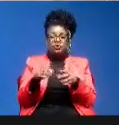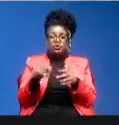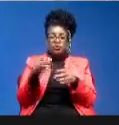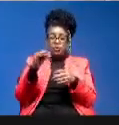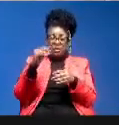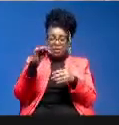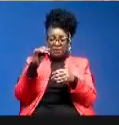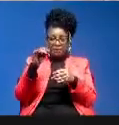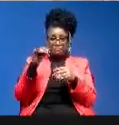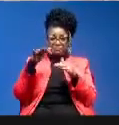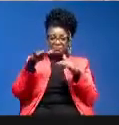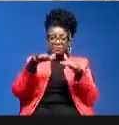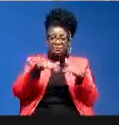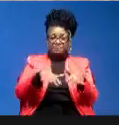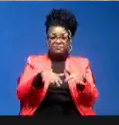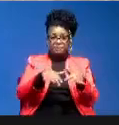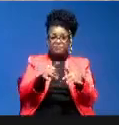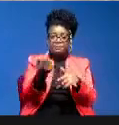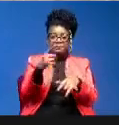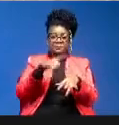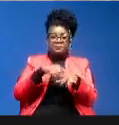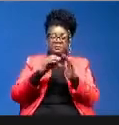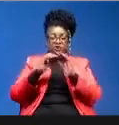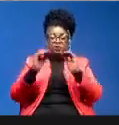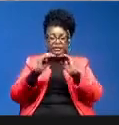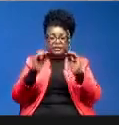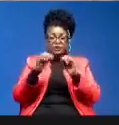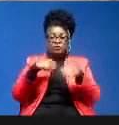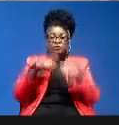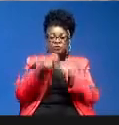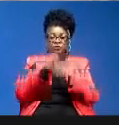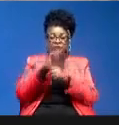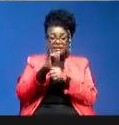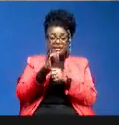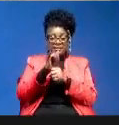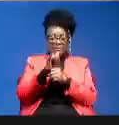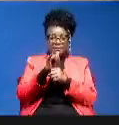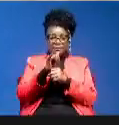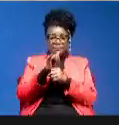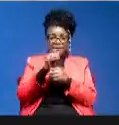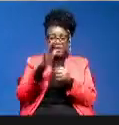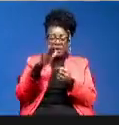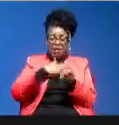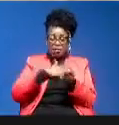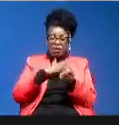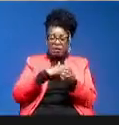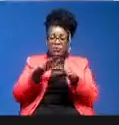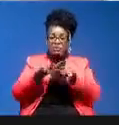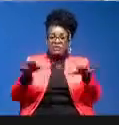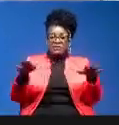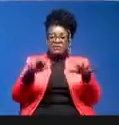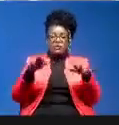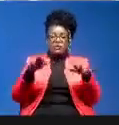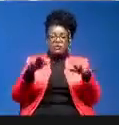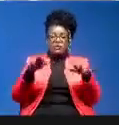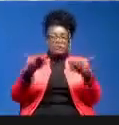is the part of my fundiso. I could engage a half. You conservancy to stand in a letter.